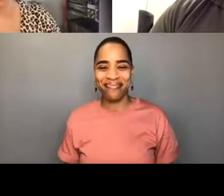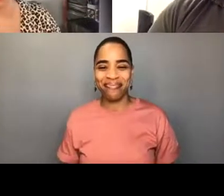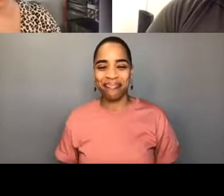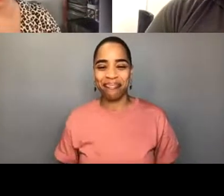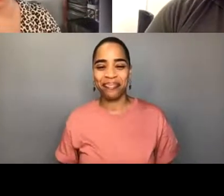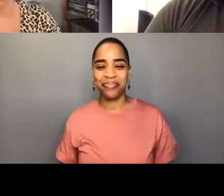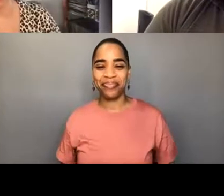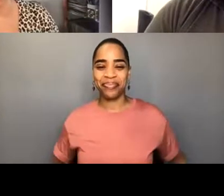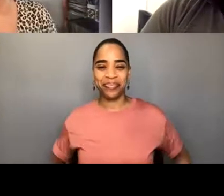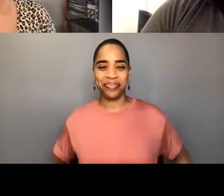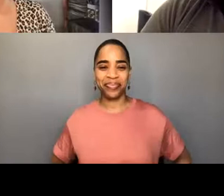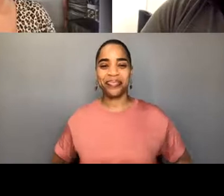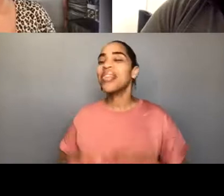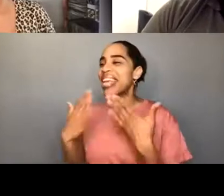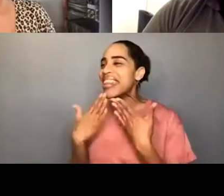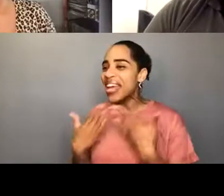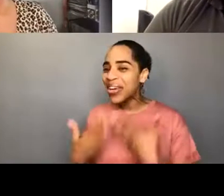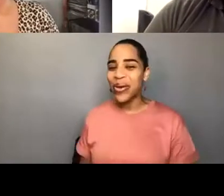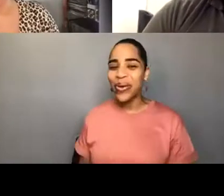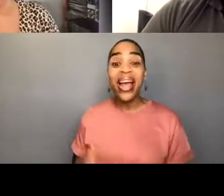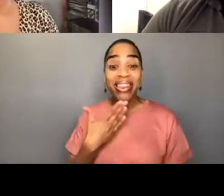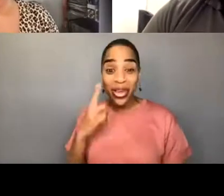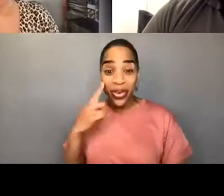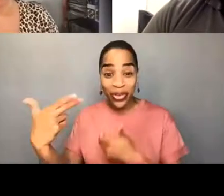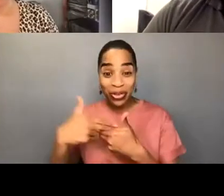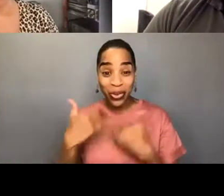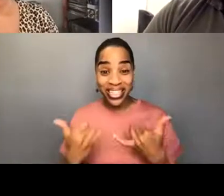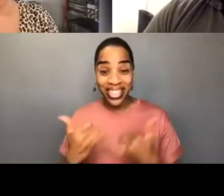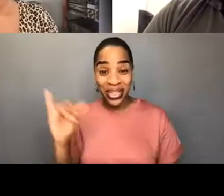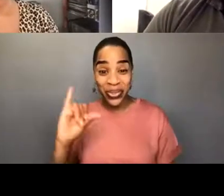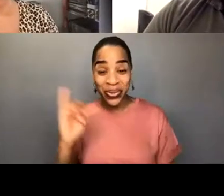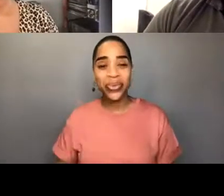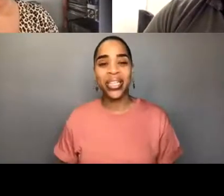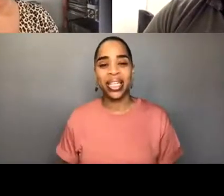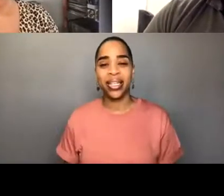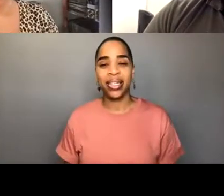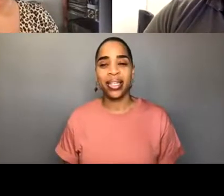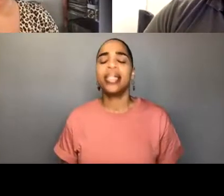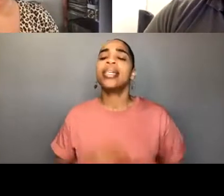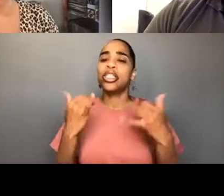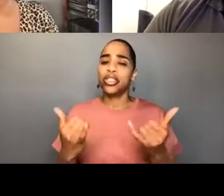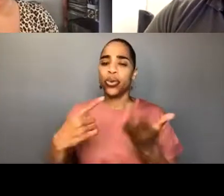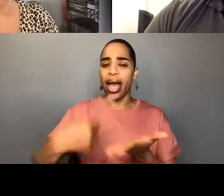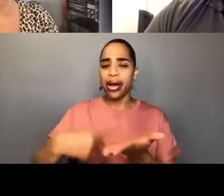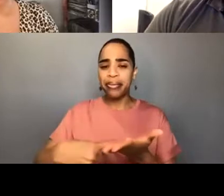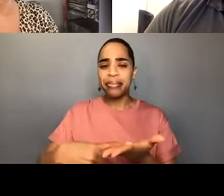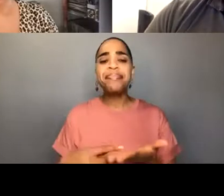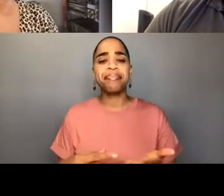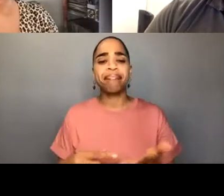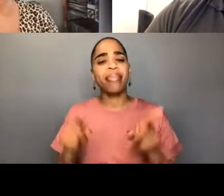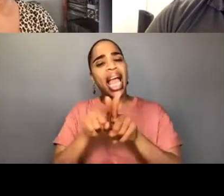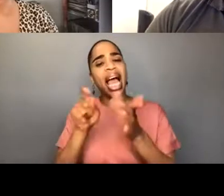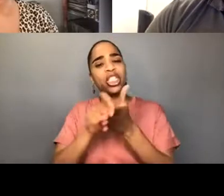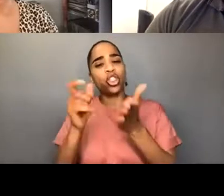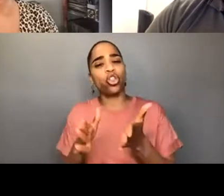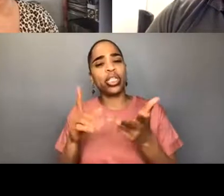Thank you for that. And thank you for being here as well. And so even going further into that too, like also as a journalist, why